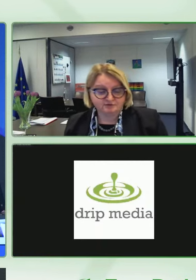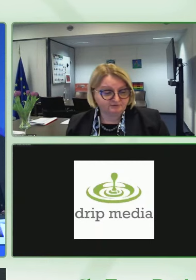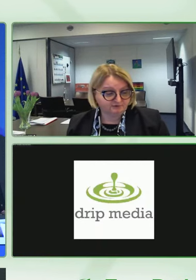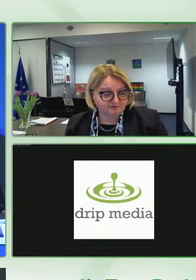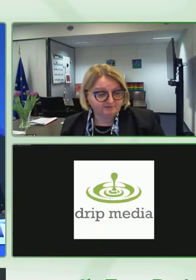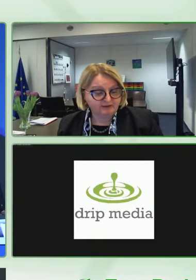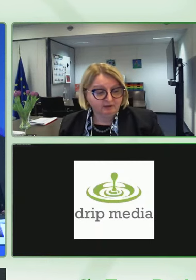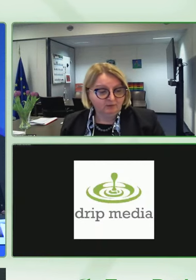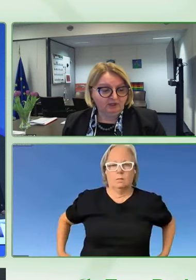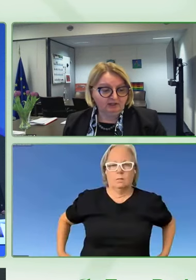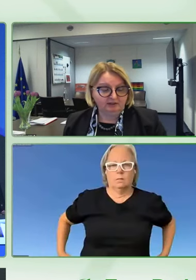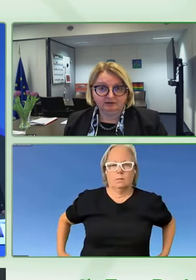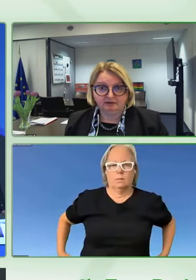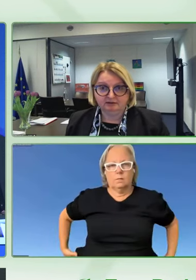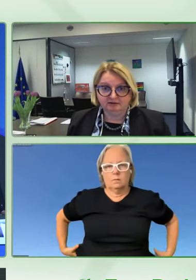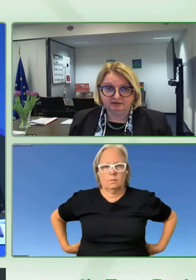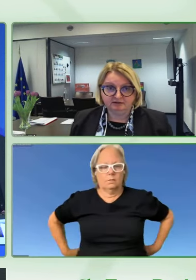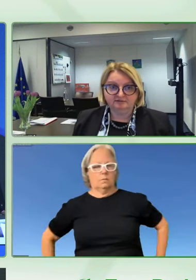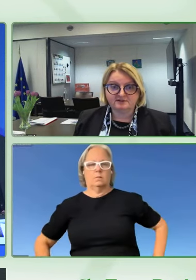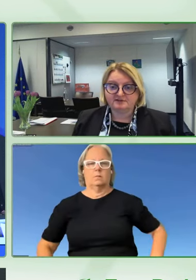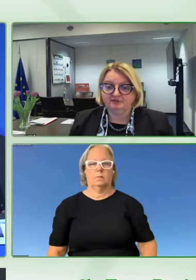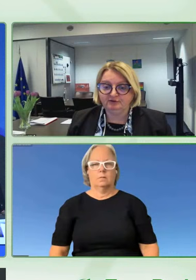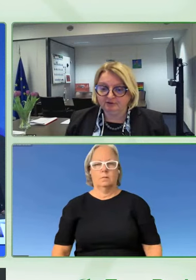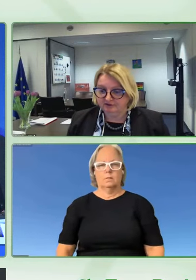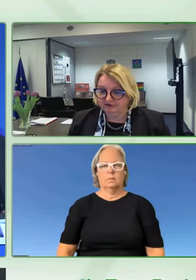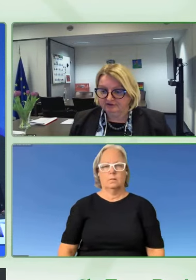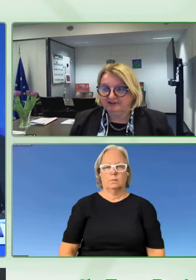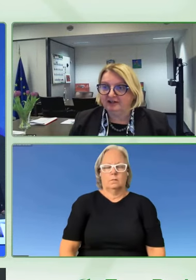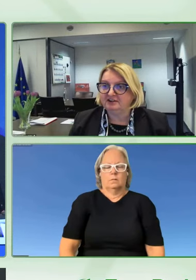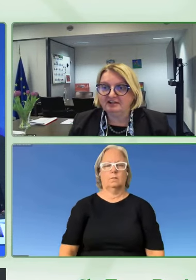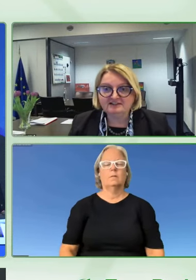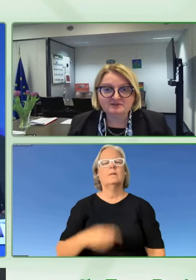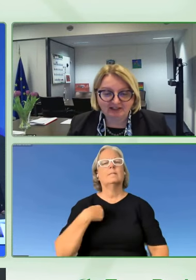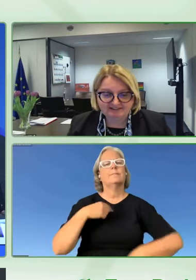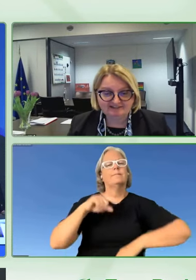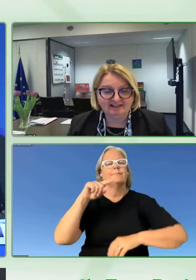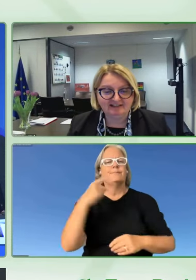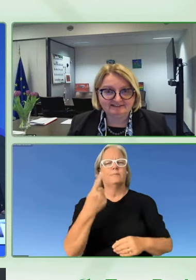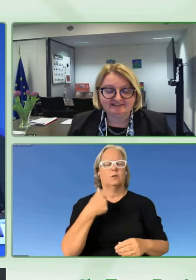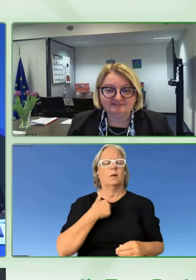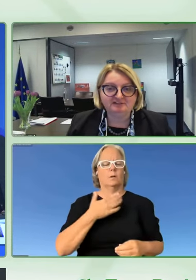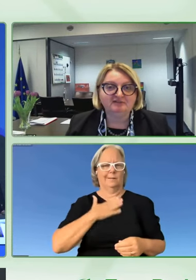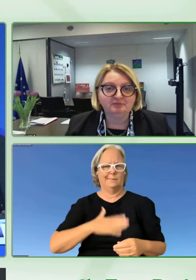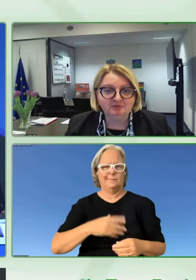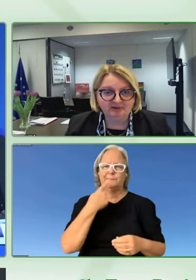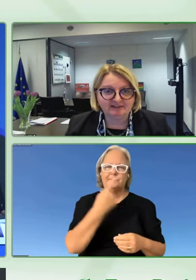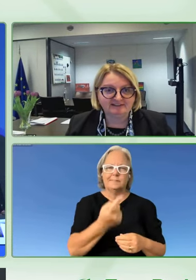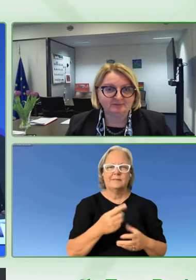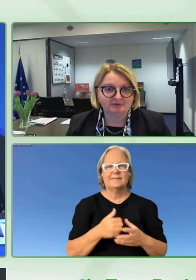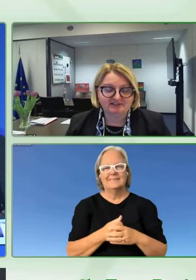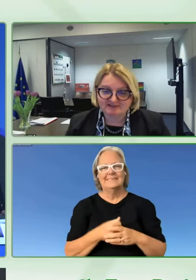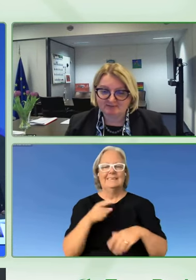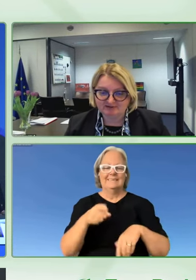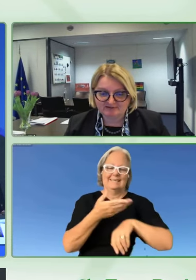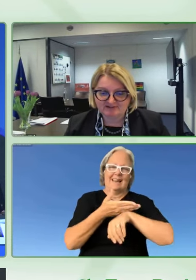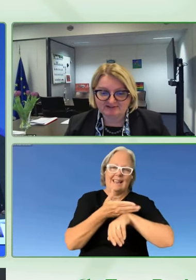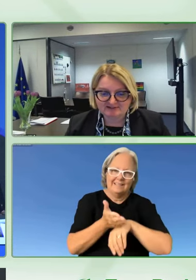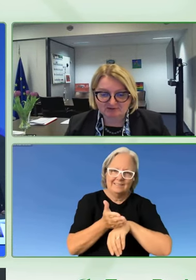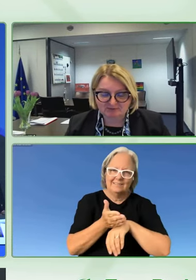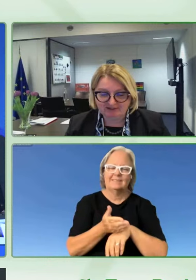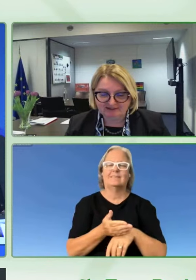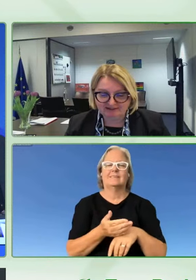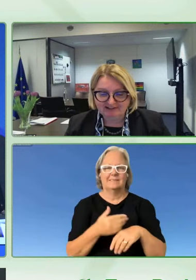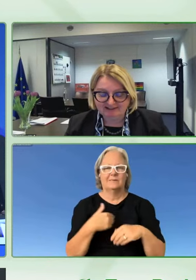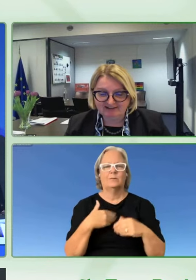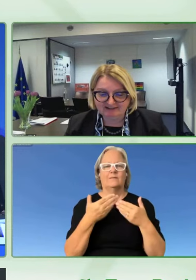Yes, of course. Well, first of all, I think it's quite late, and we have bombarded the participants with